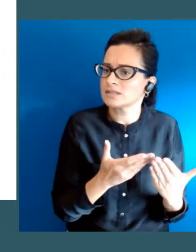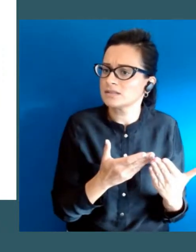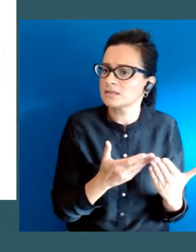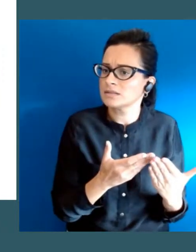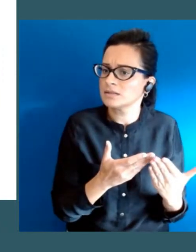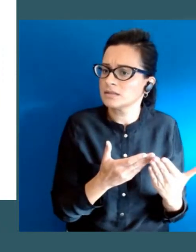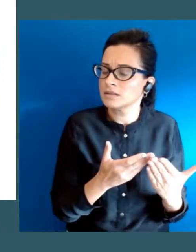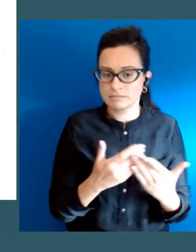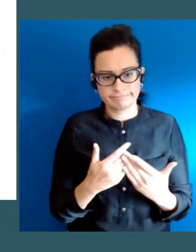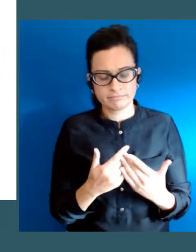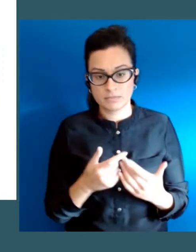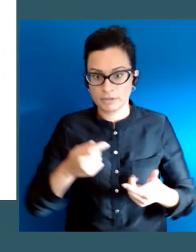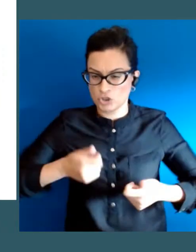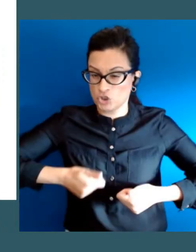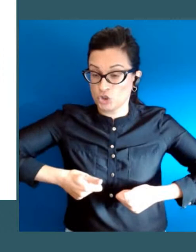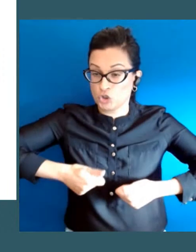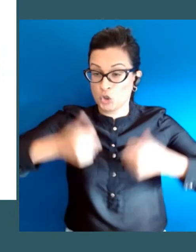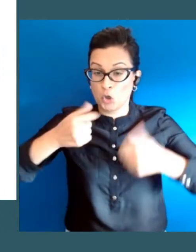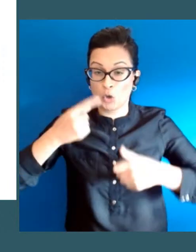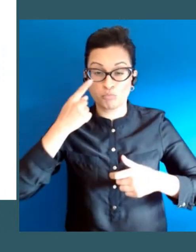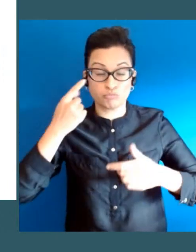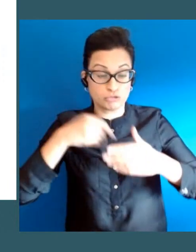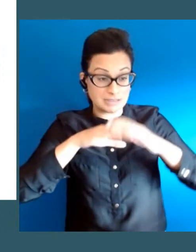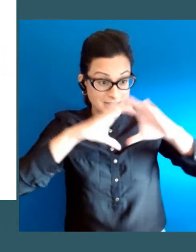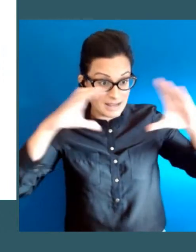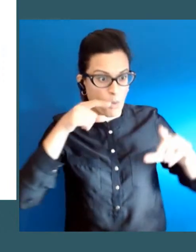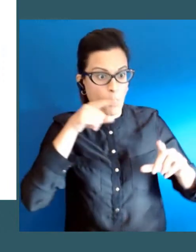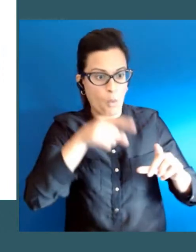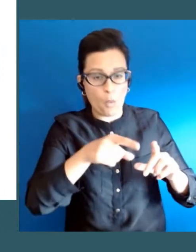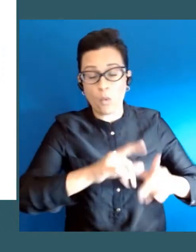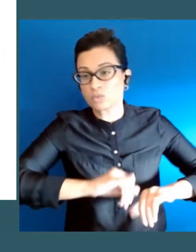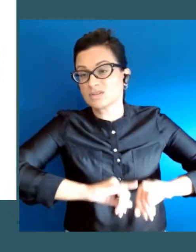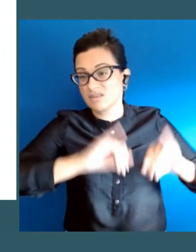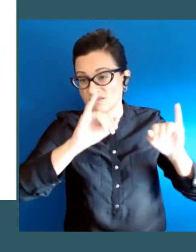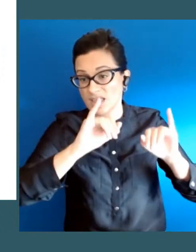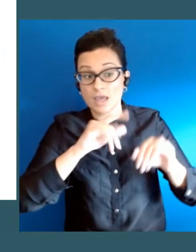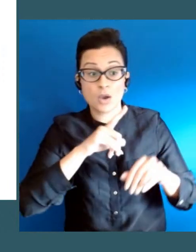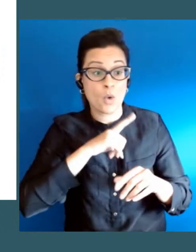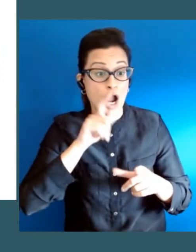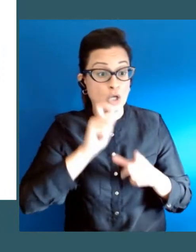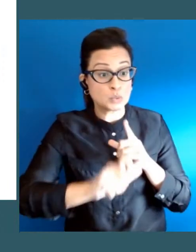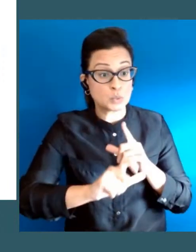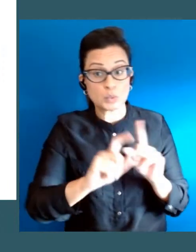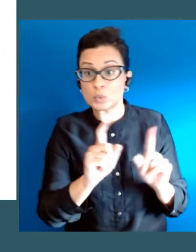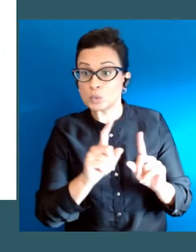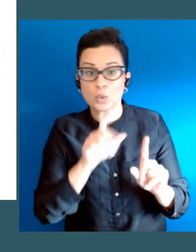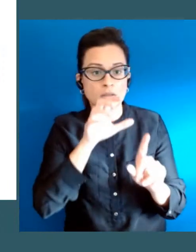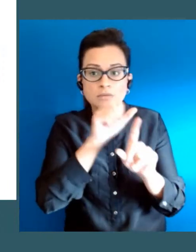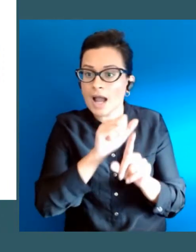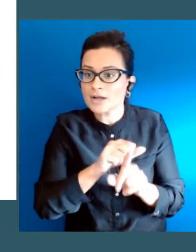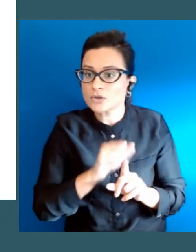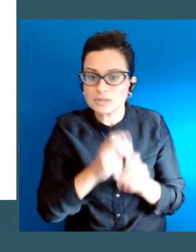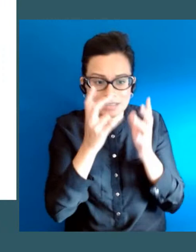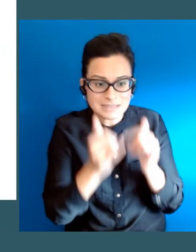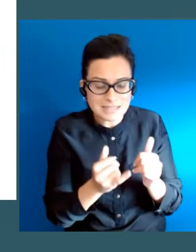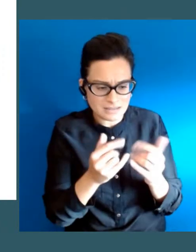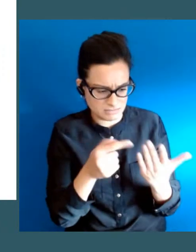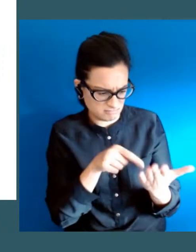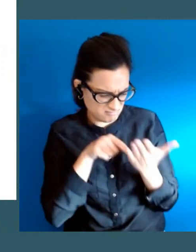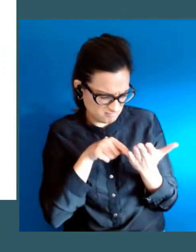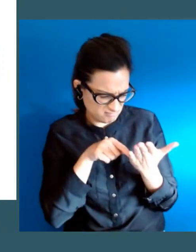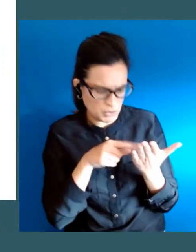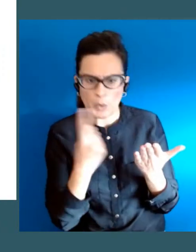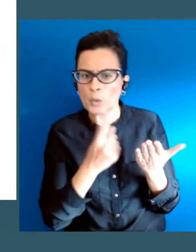good predictive marker of severity. So you might do those diagnostics, but you will not know who may go on to have